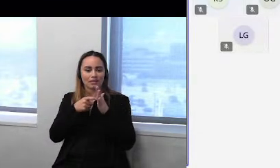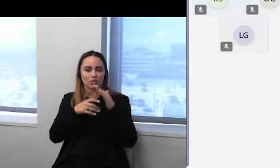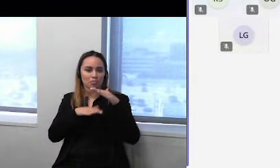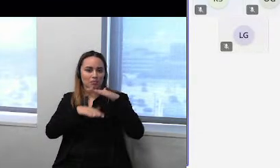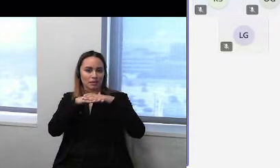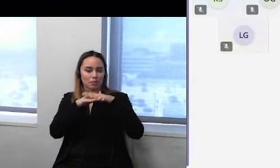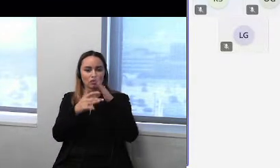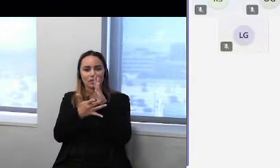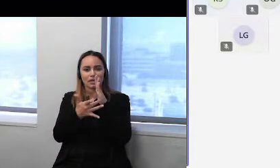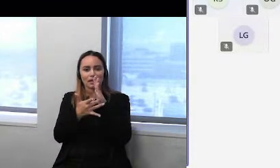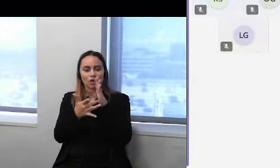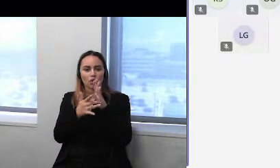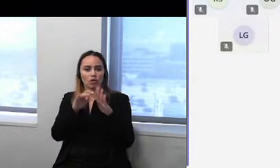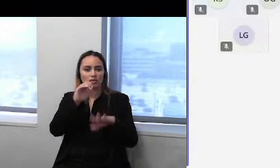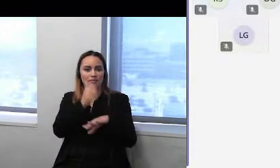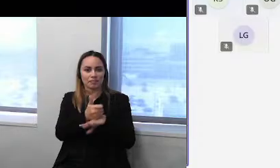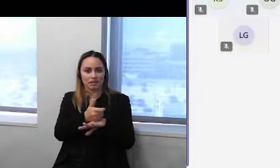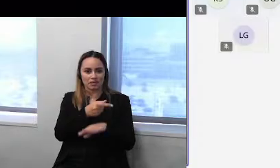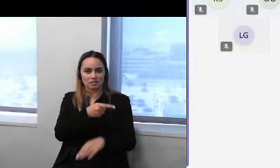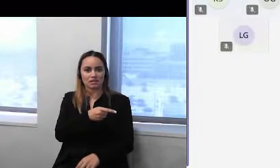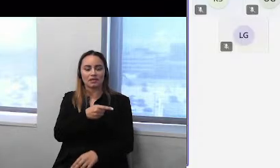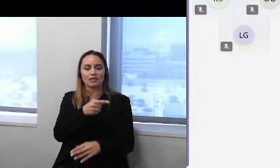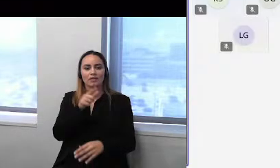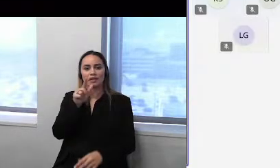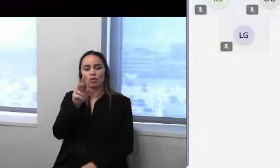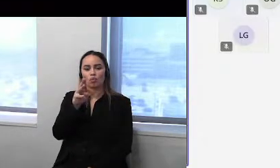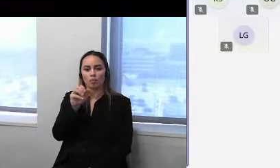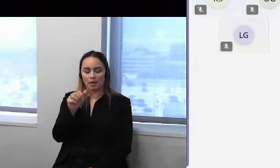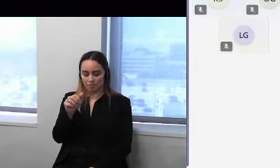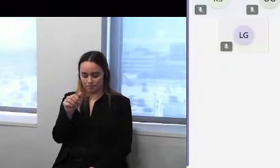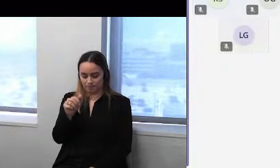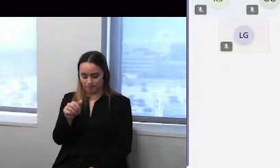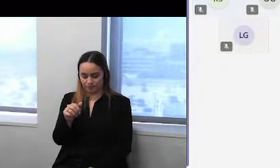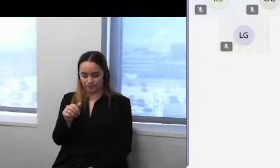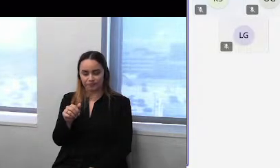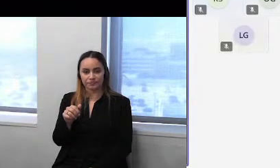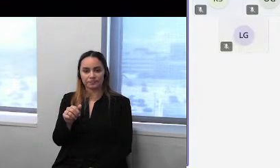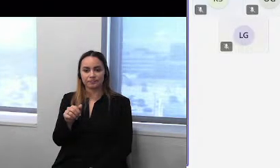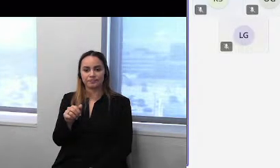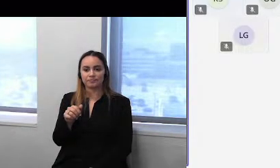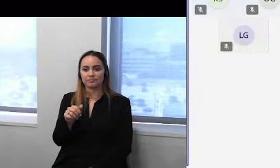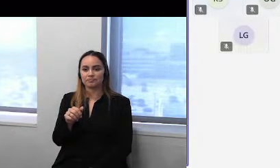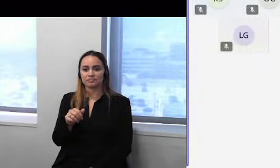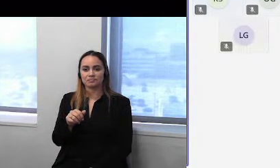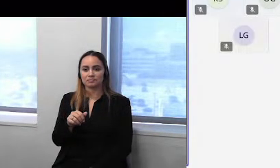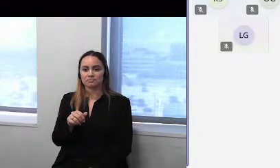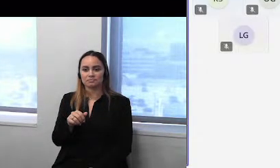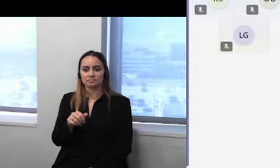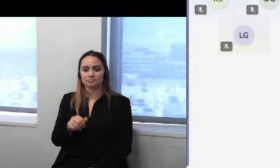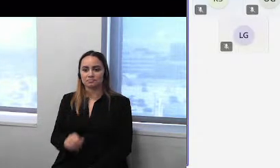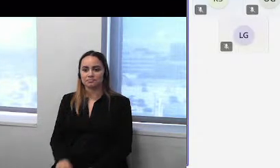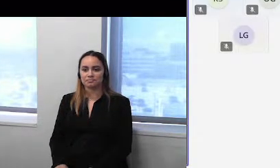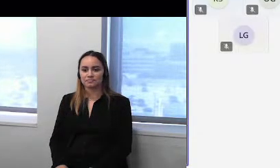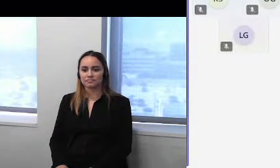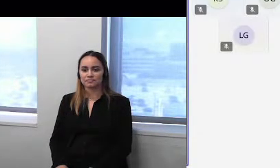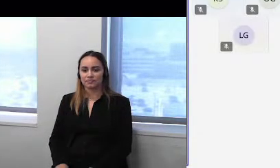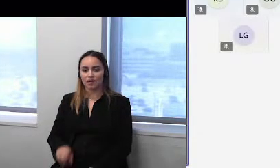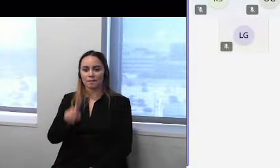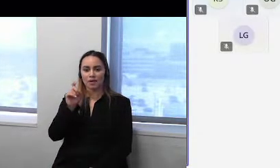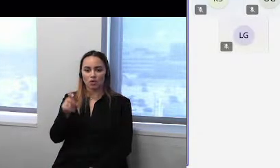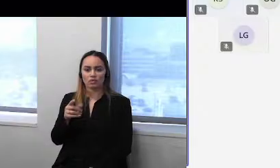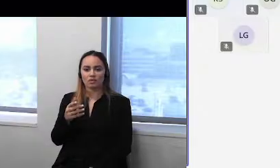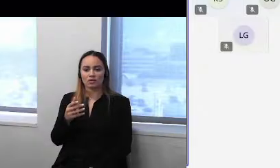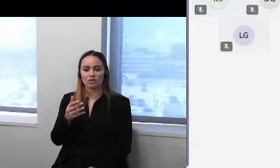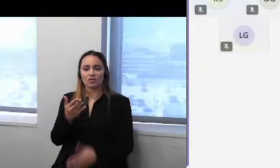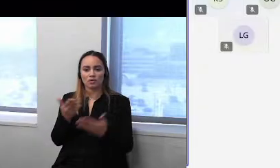to Luma's arrival. And the question on the table is whether or not we're adopting them, we're moving forward with them as